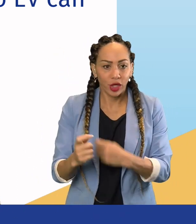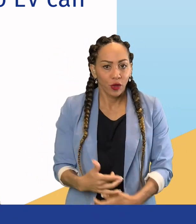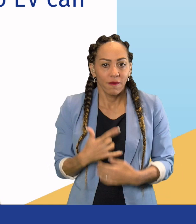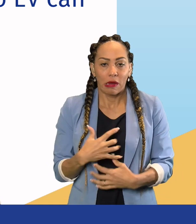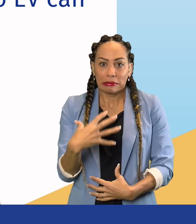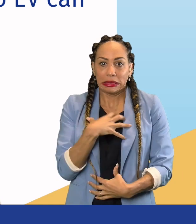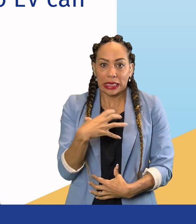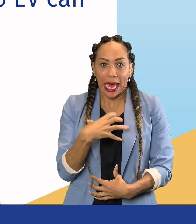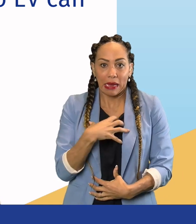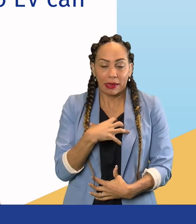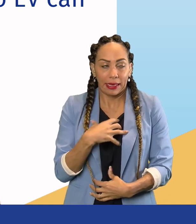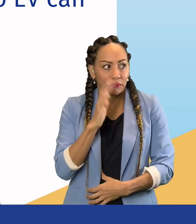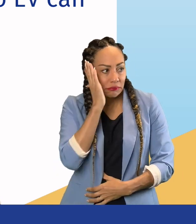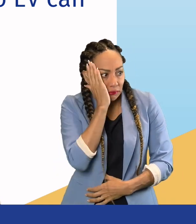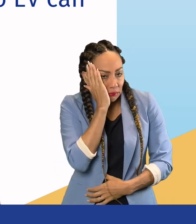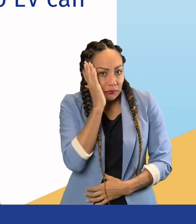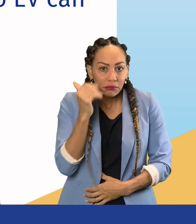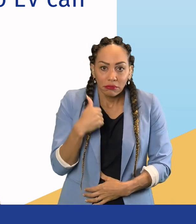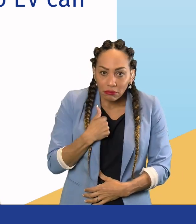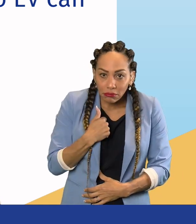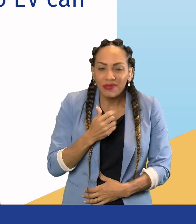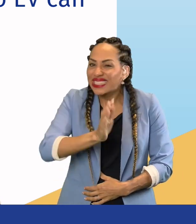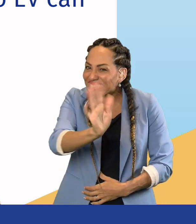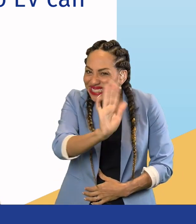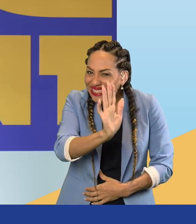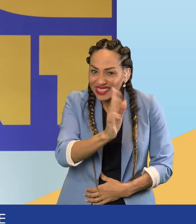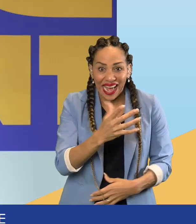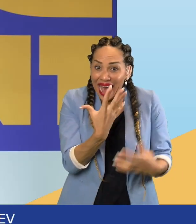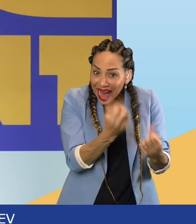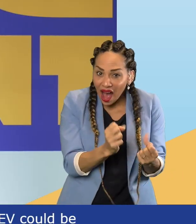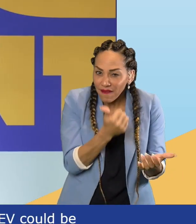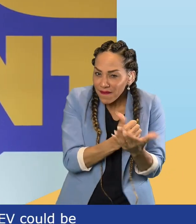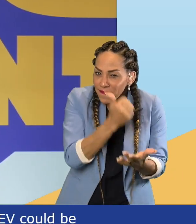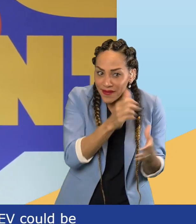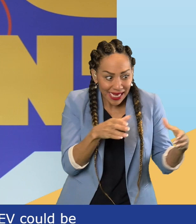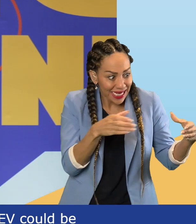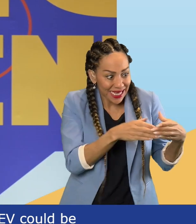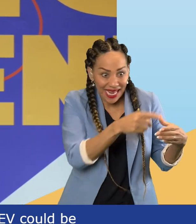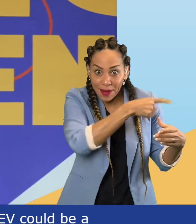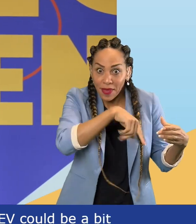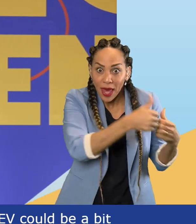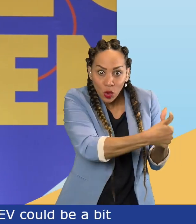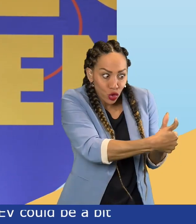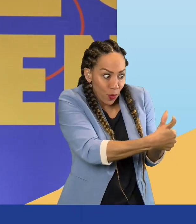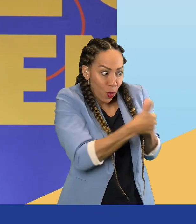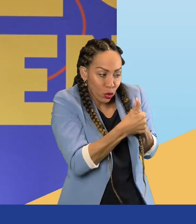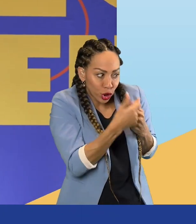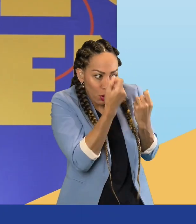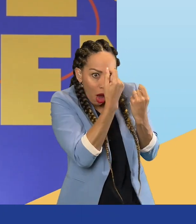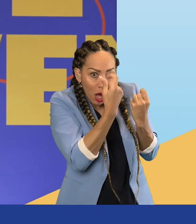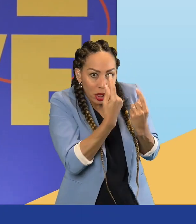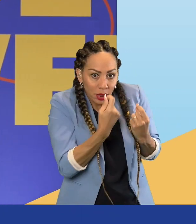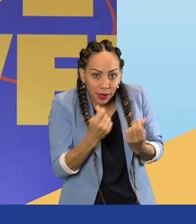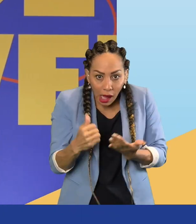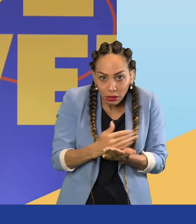but it really doesn't have to be. We've got a great team here today to help you navigate some of the pitfalls and the challenges and